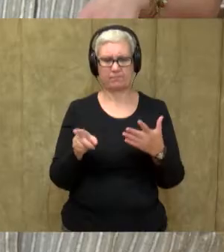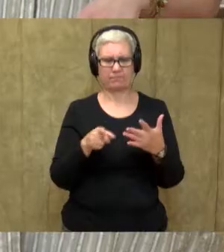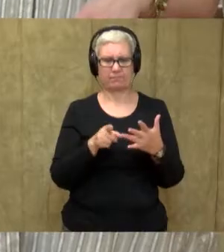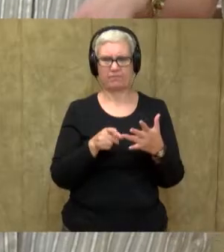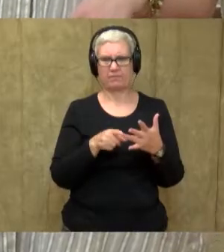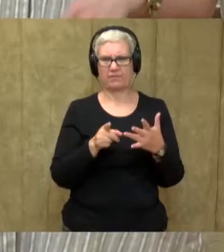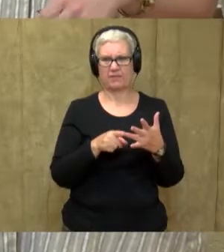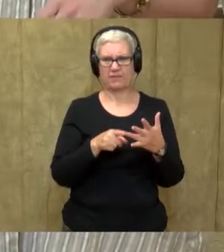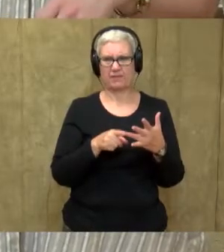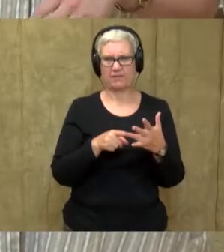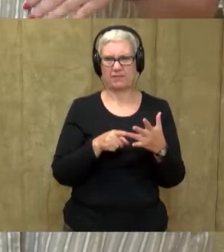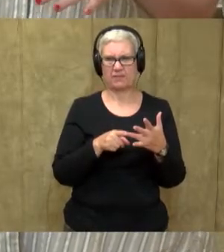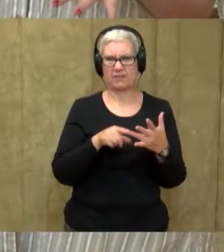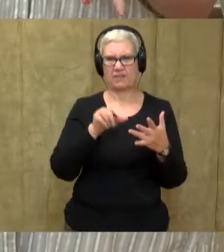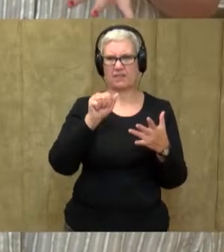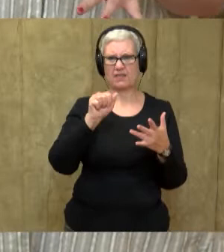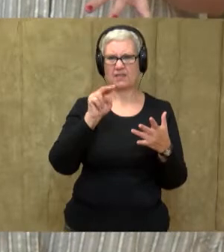antithesis.